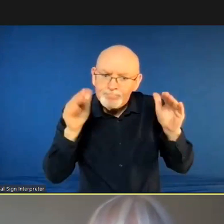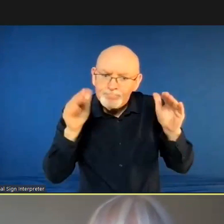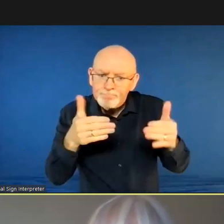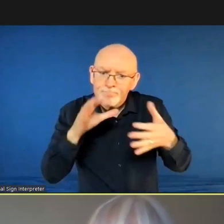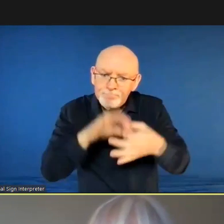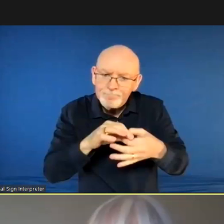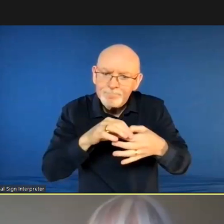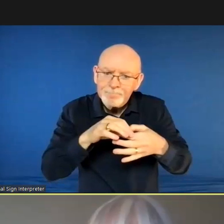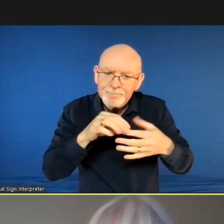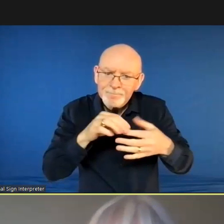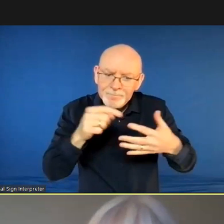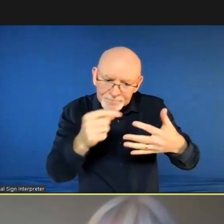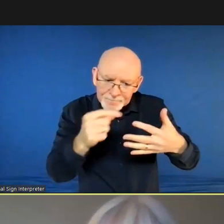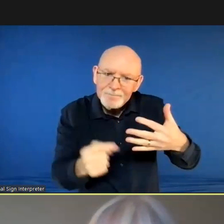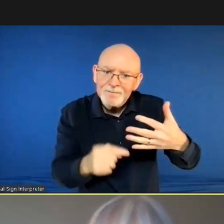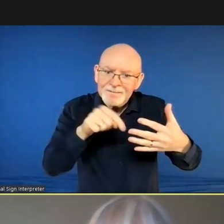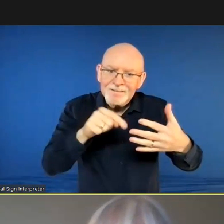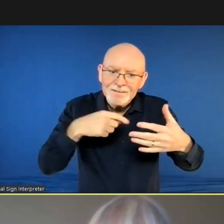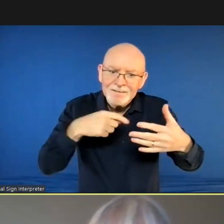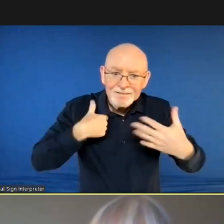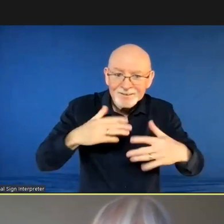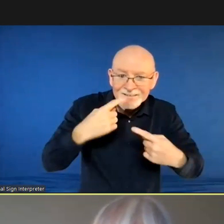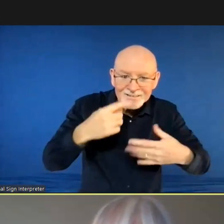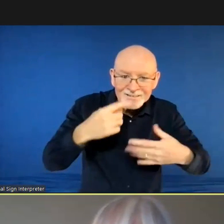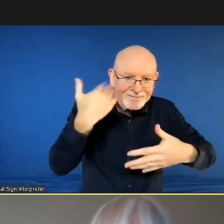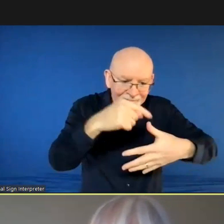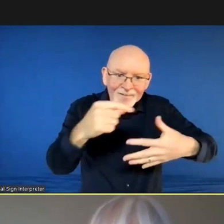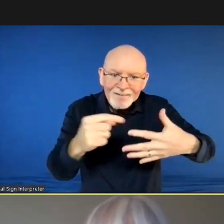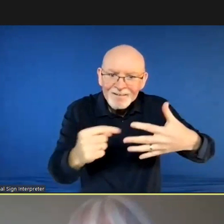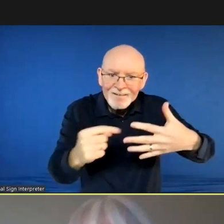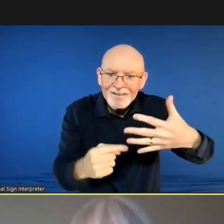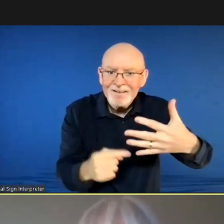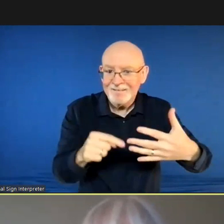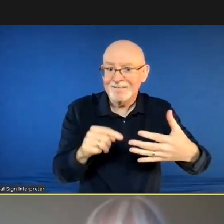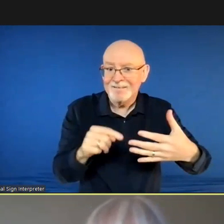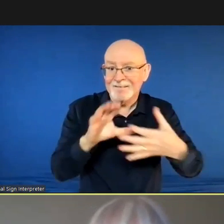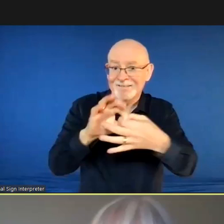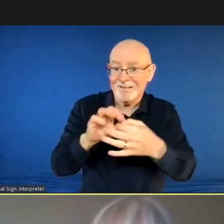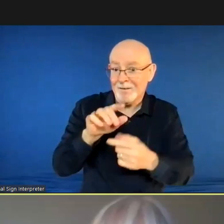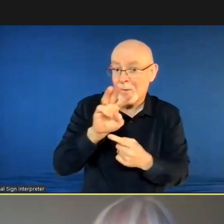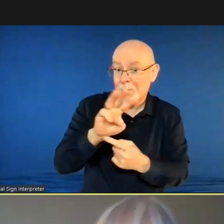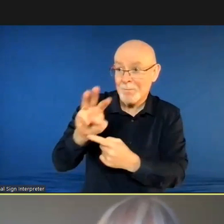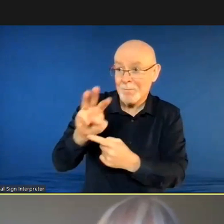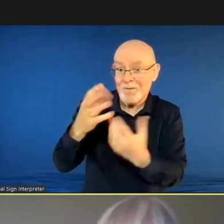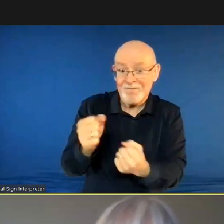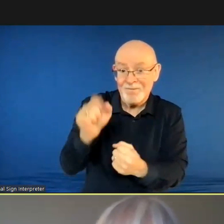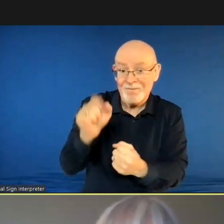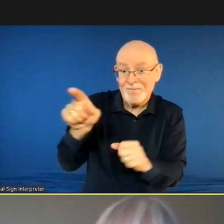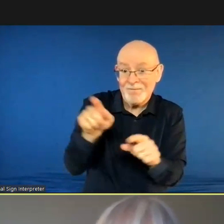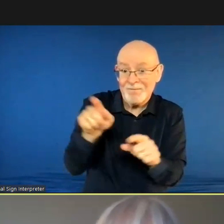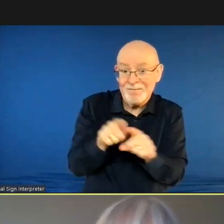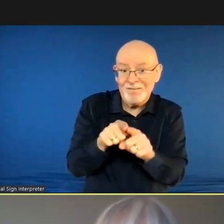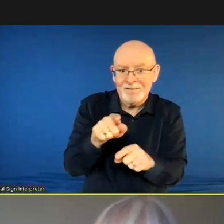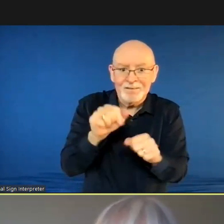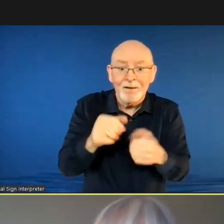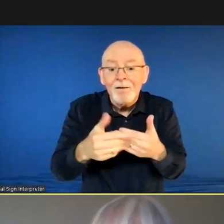next few weeks. So really look forward to this being the start of a discussion and a relationship with you all, and